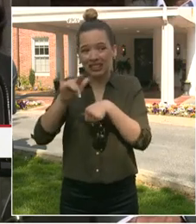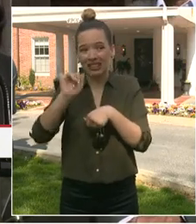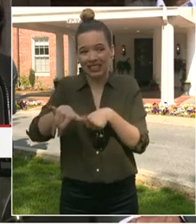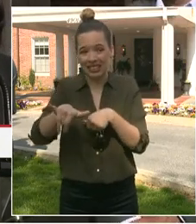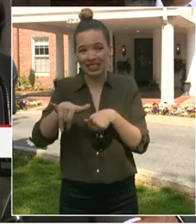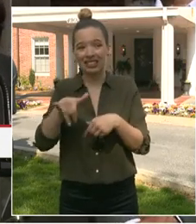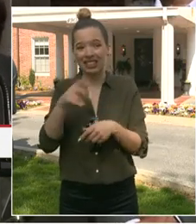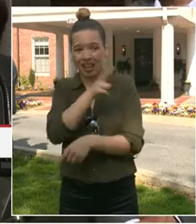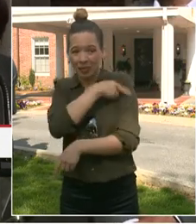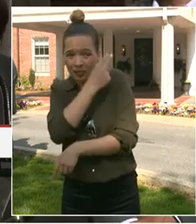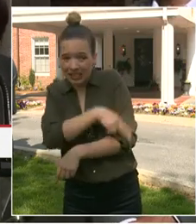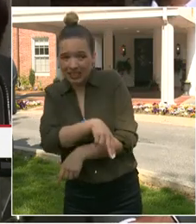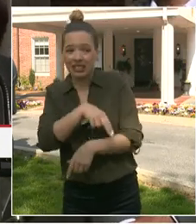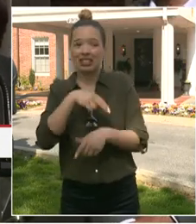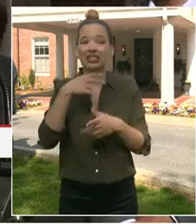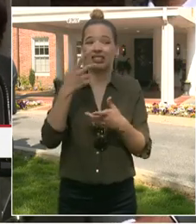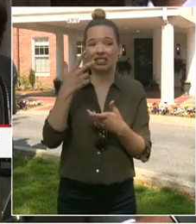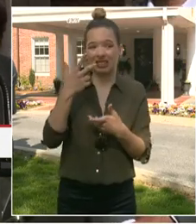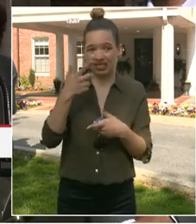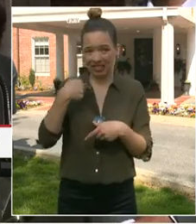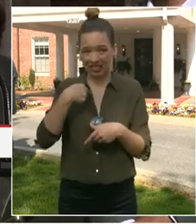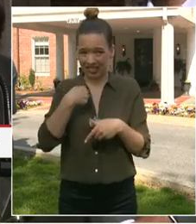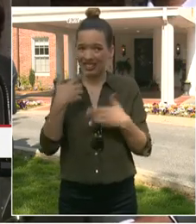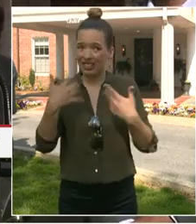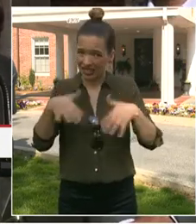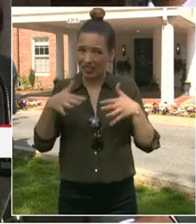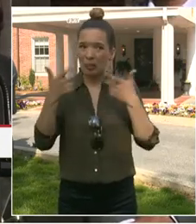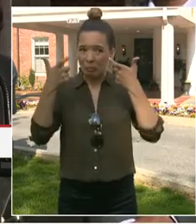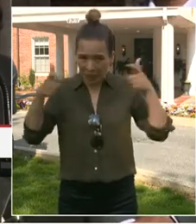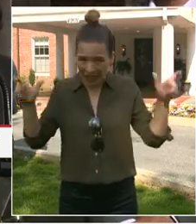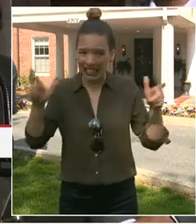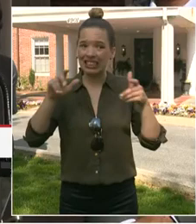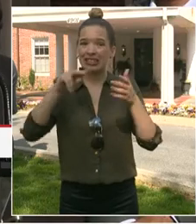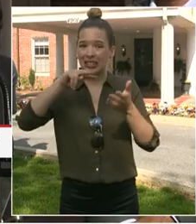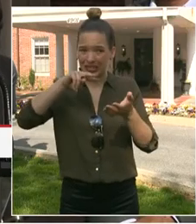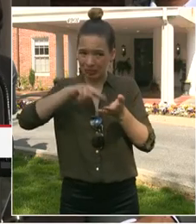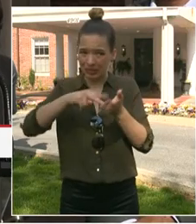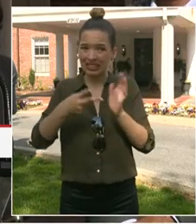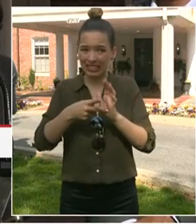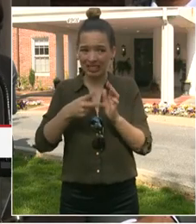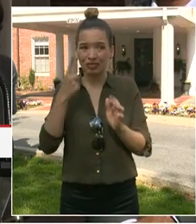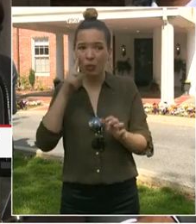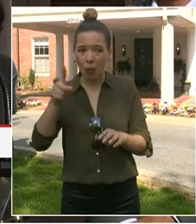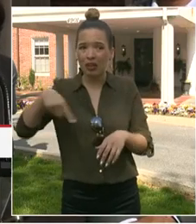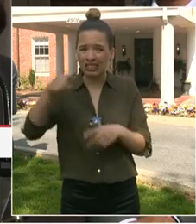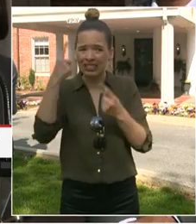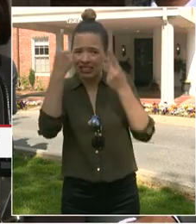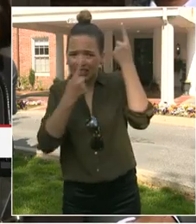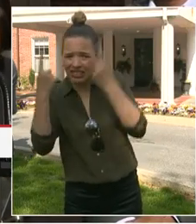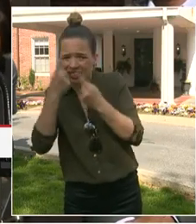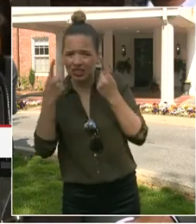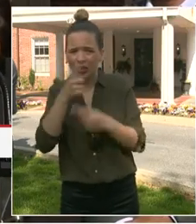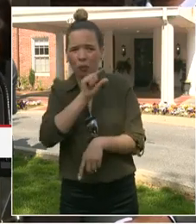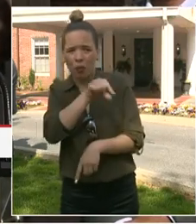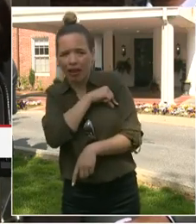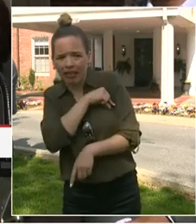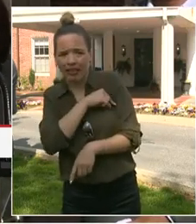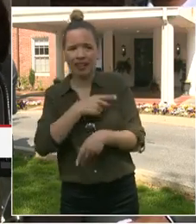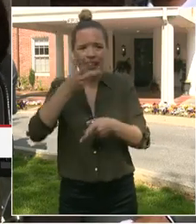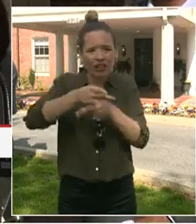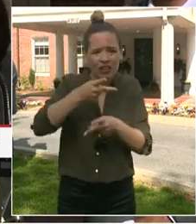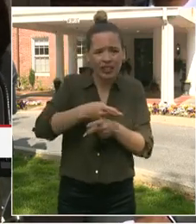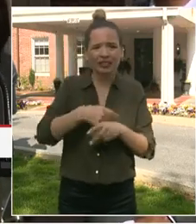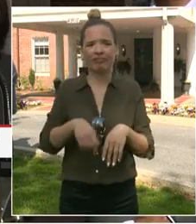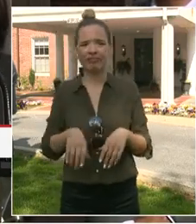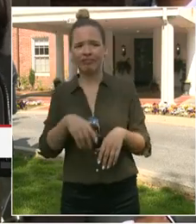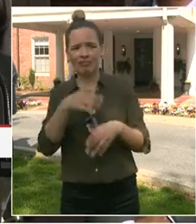have real meaningful implications when we think about the quality of care that people receive and the impacts on patient safety. And we always